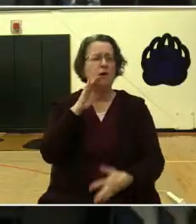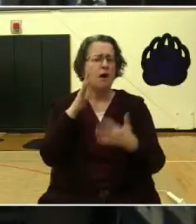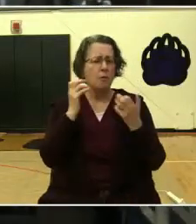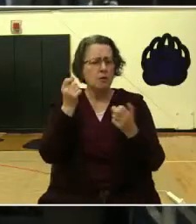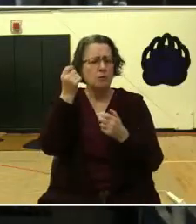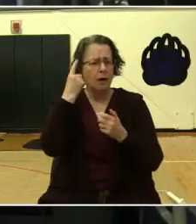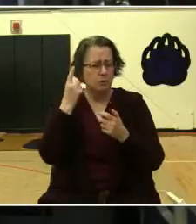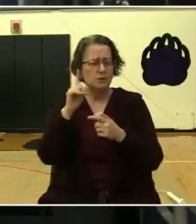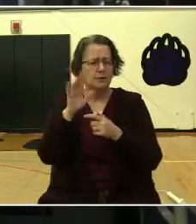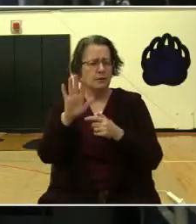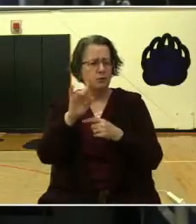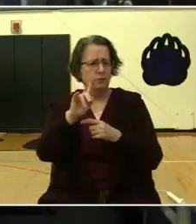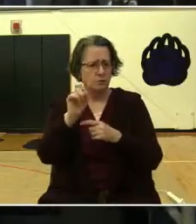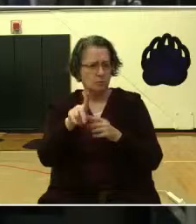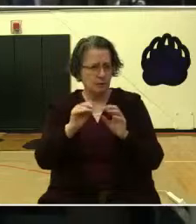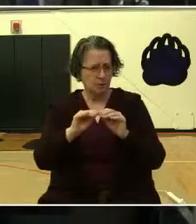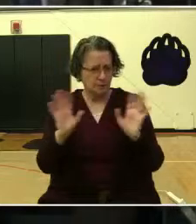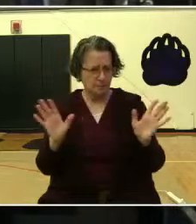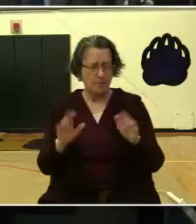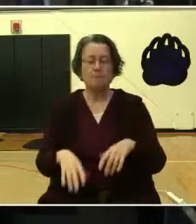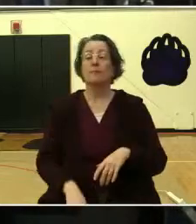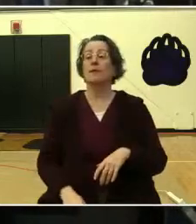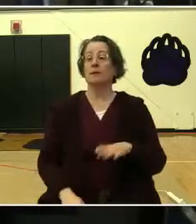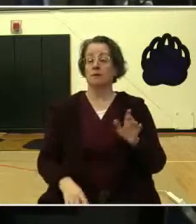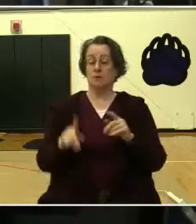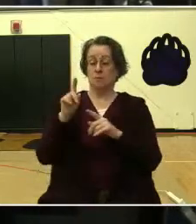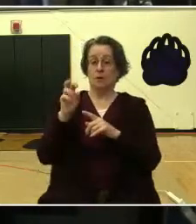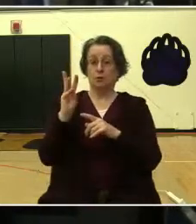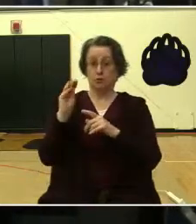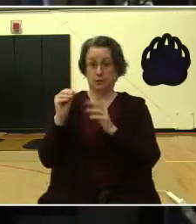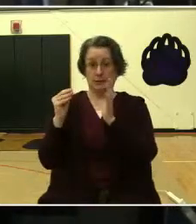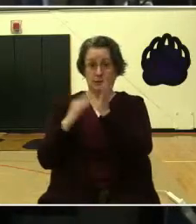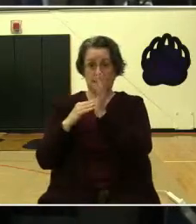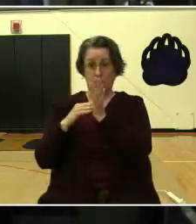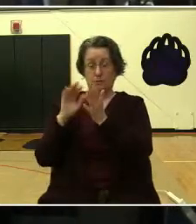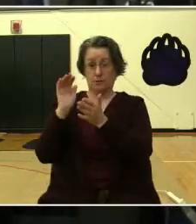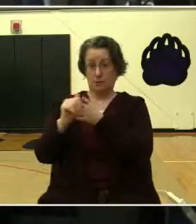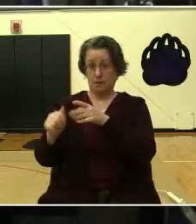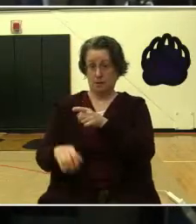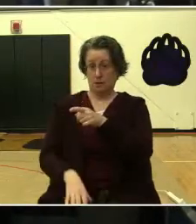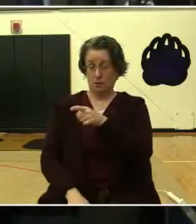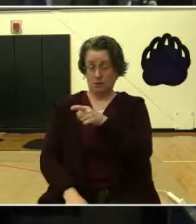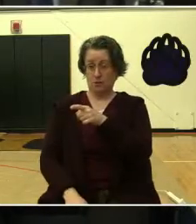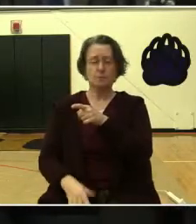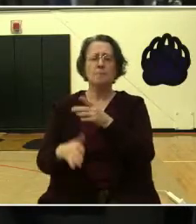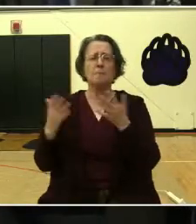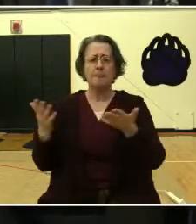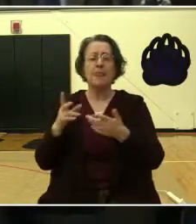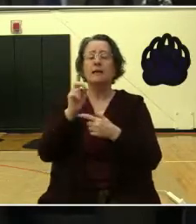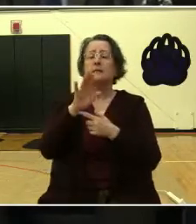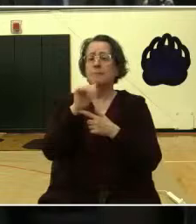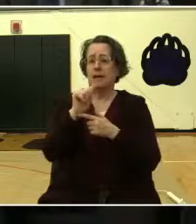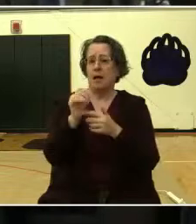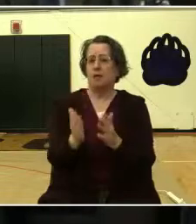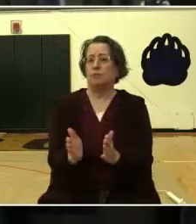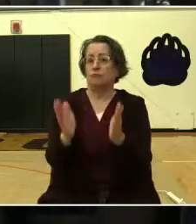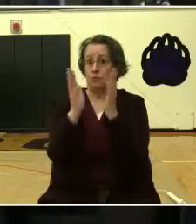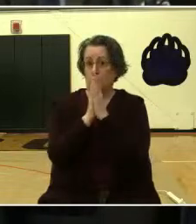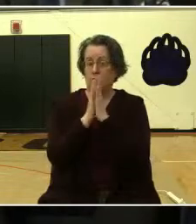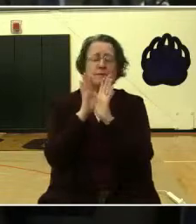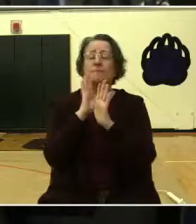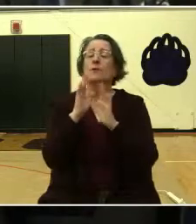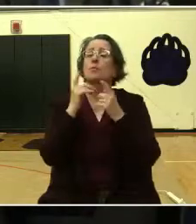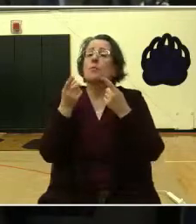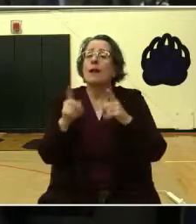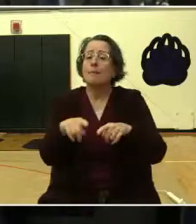effectively so uh the 160 was uh a request from the DBA they they came and